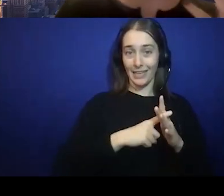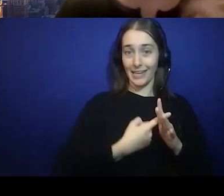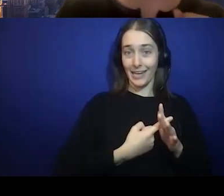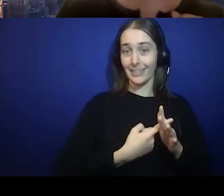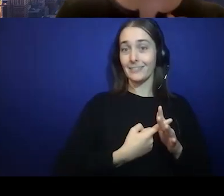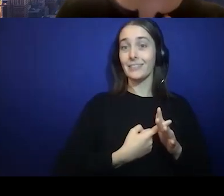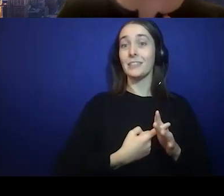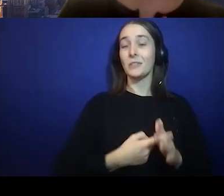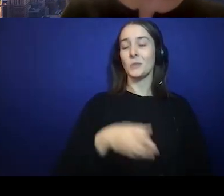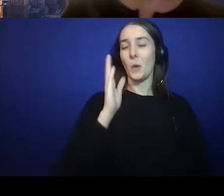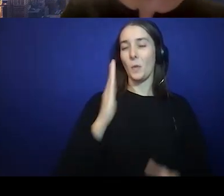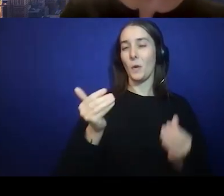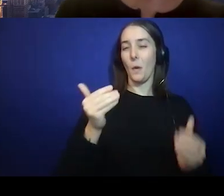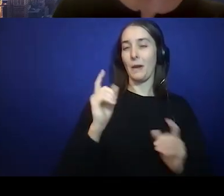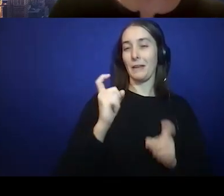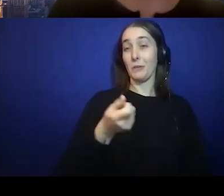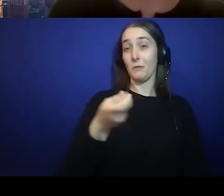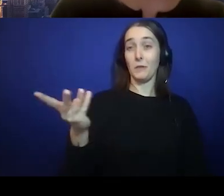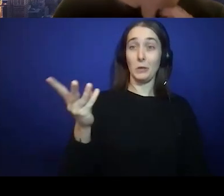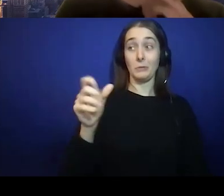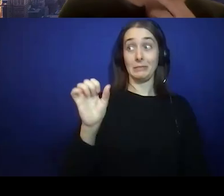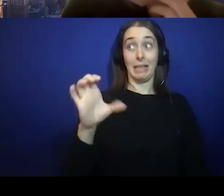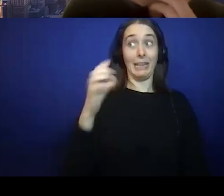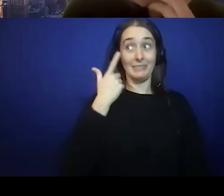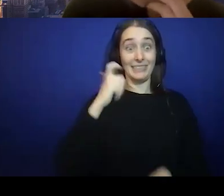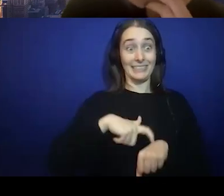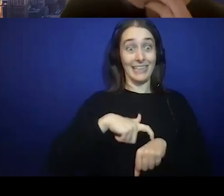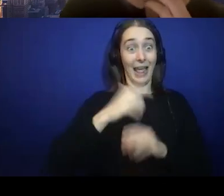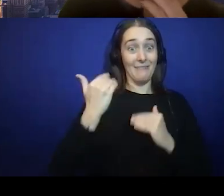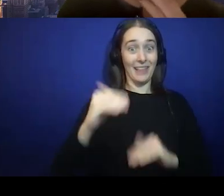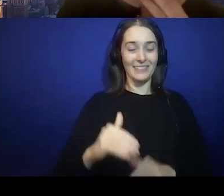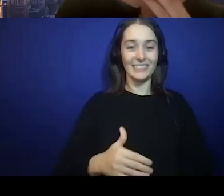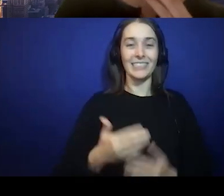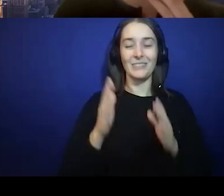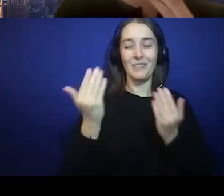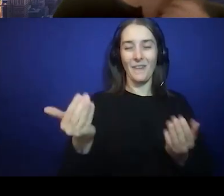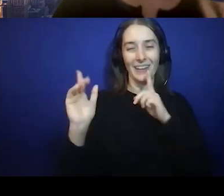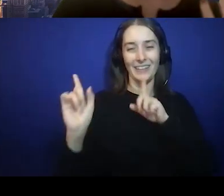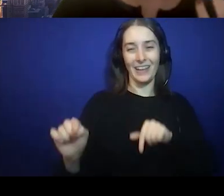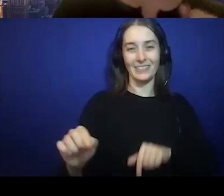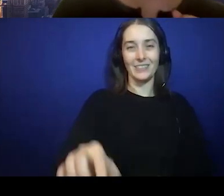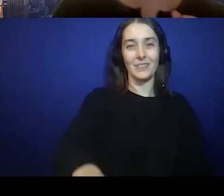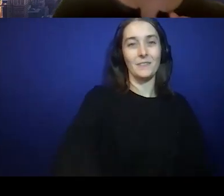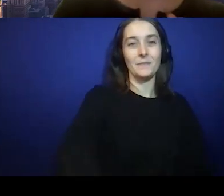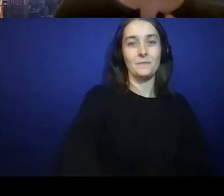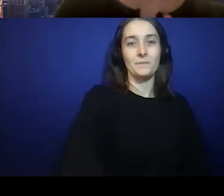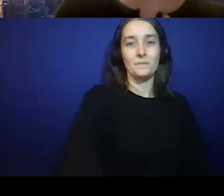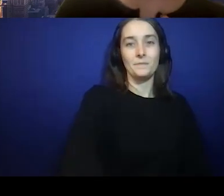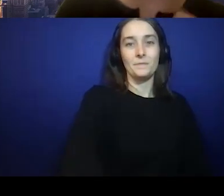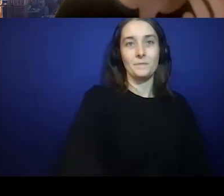So give you a few seconds there, I guess, since we're almost at the end here. So you want to